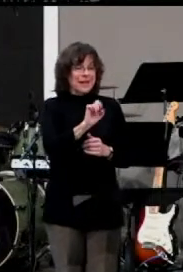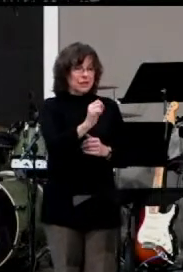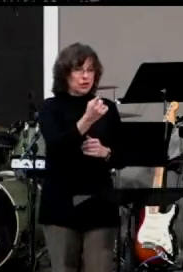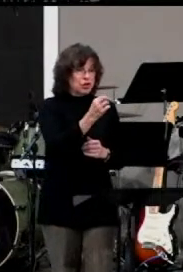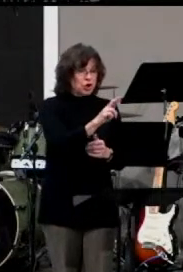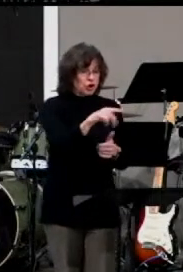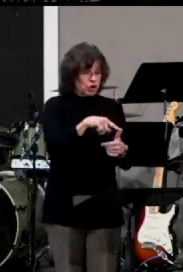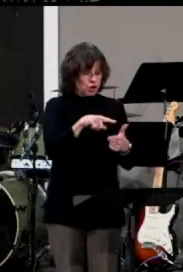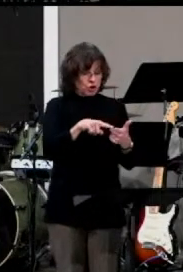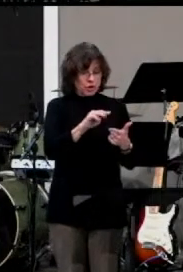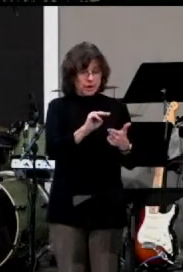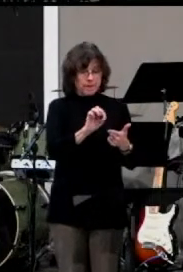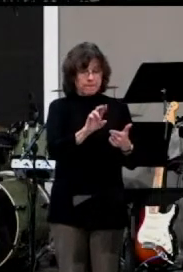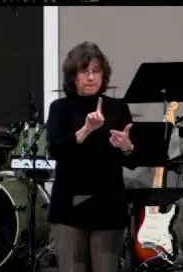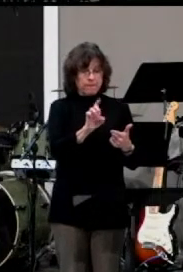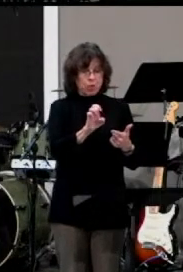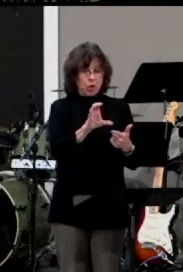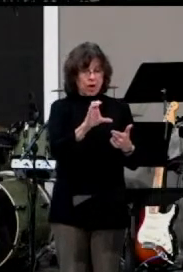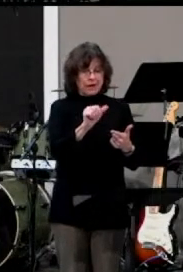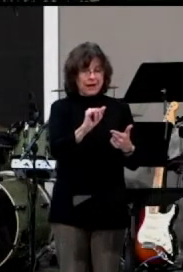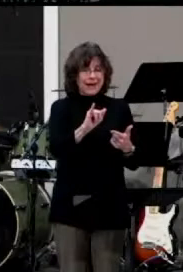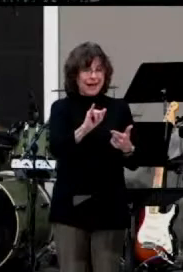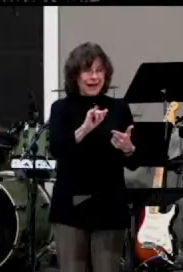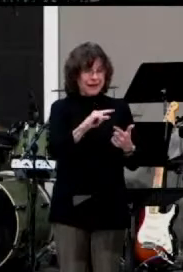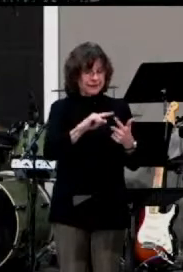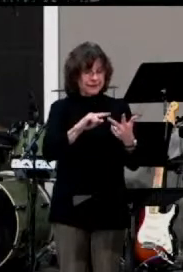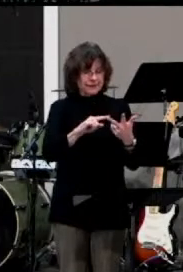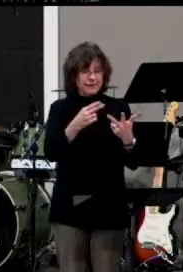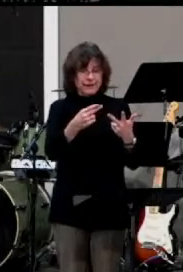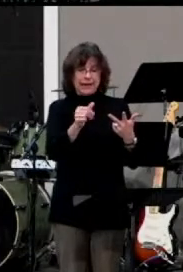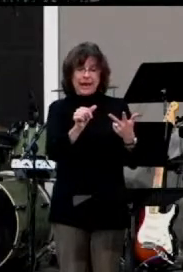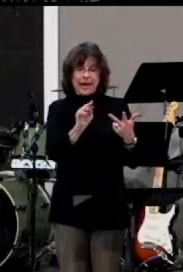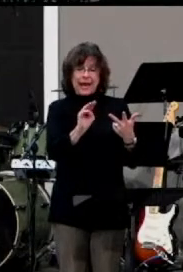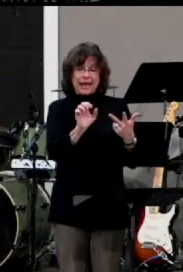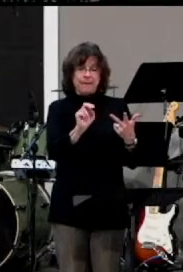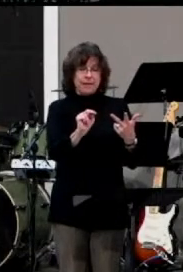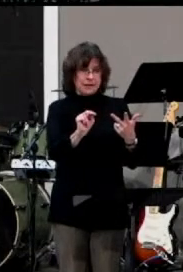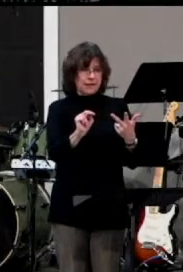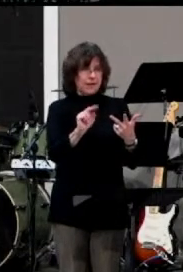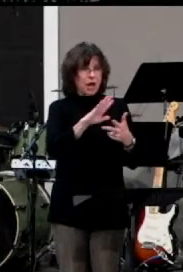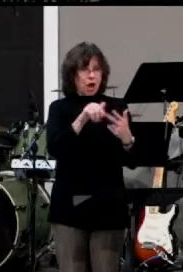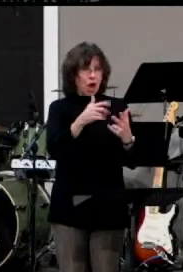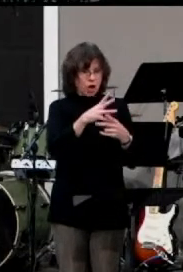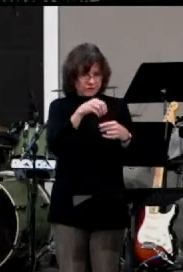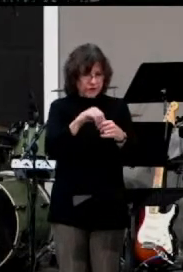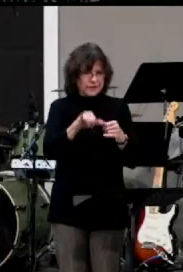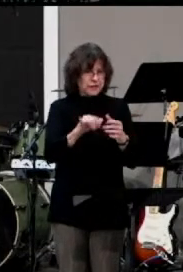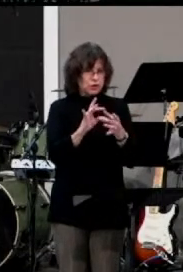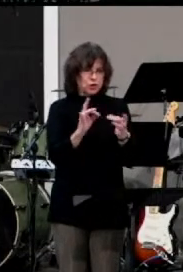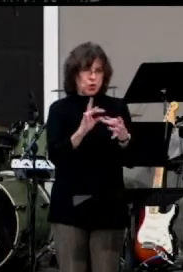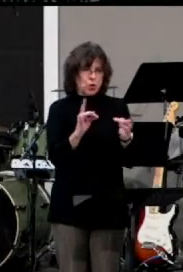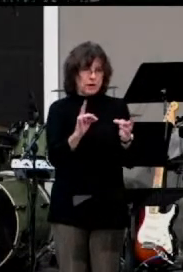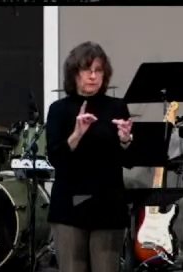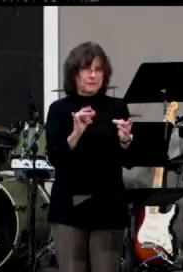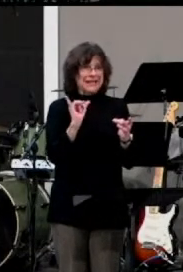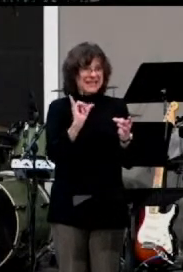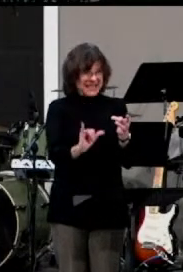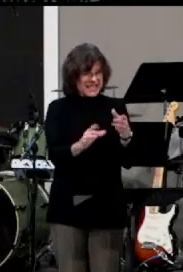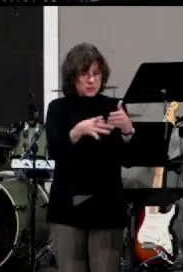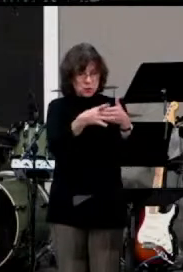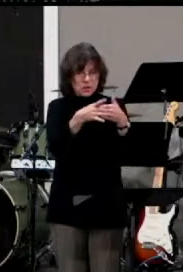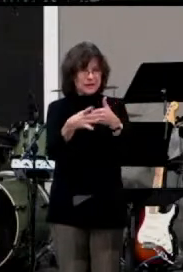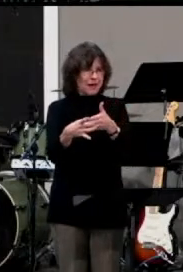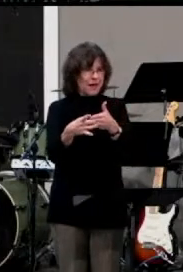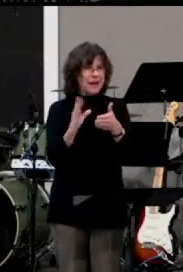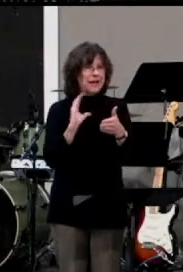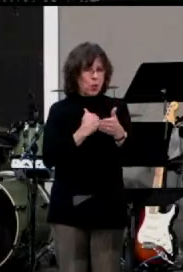us in real time, allowing us to see that this is not just ethereal biblical wisdom, but this actually guides human history,